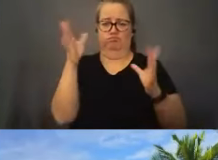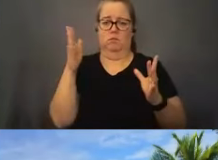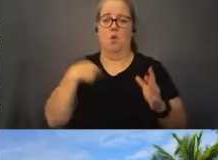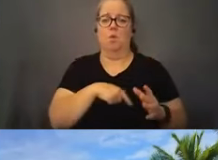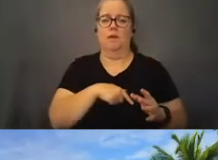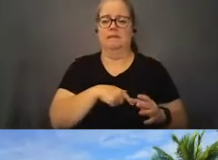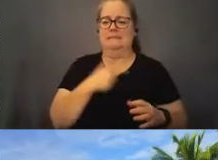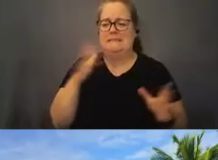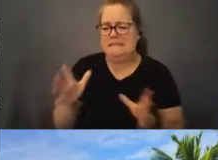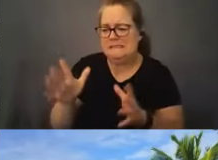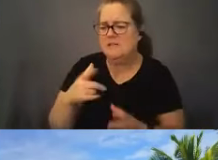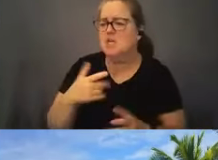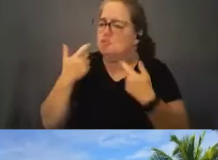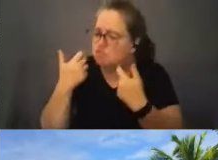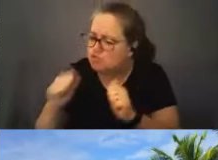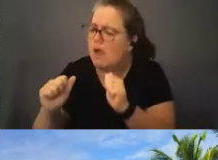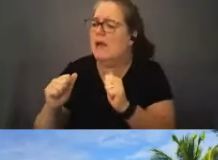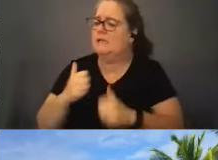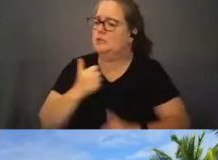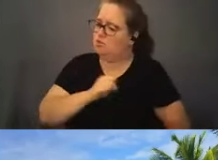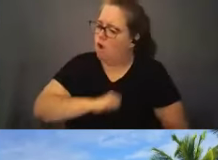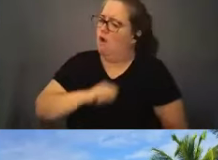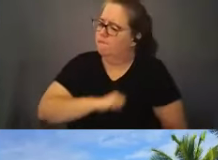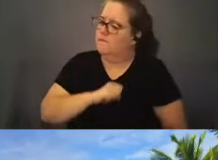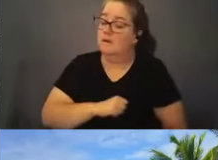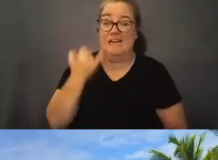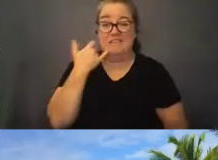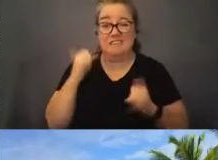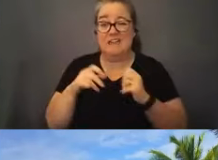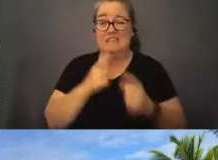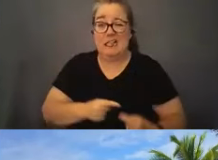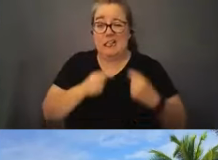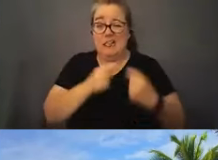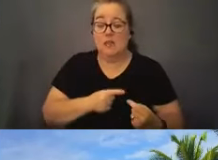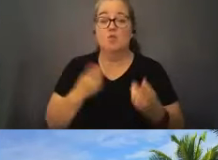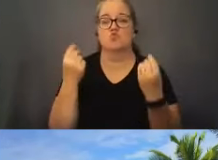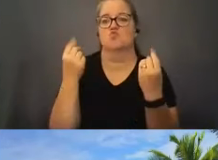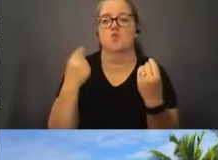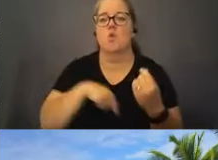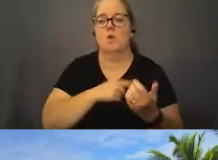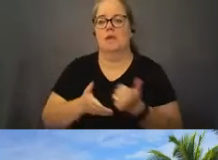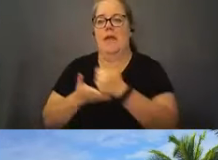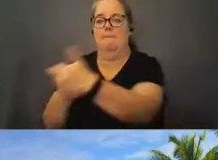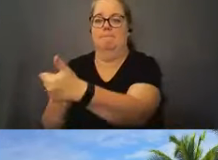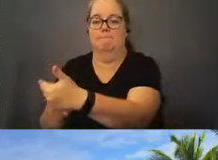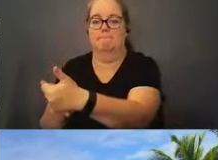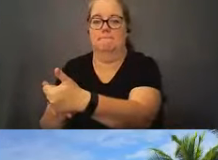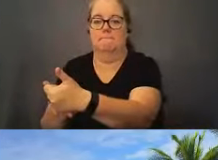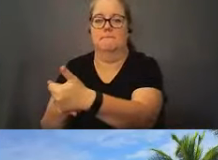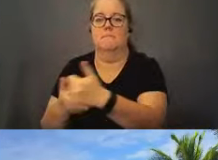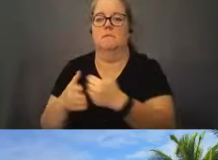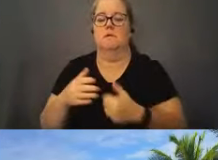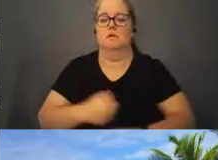just try to cough and get it out. But if it goes longer, that's when we're going to intervene and do the